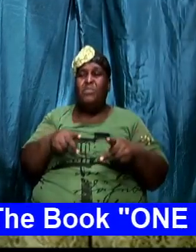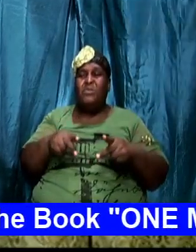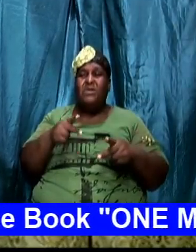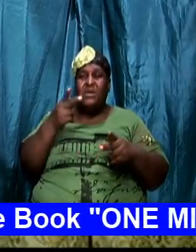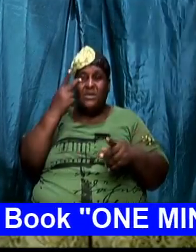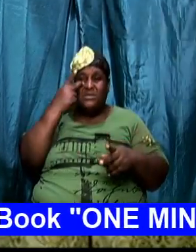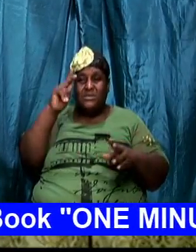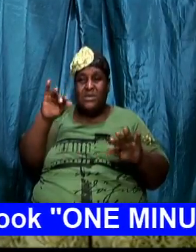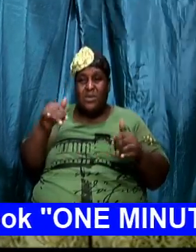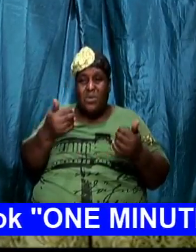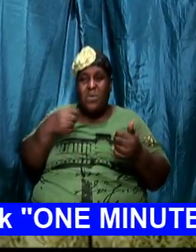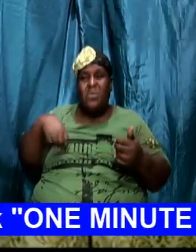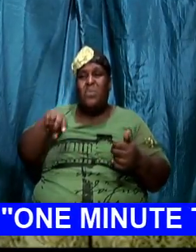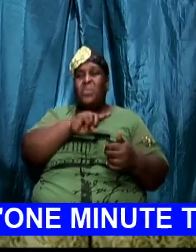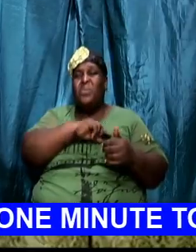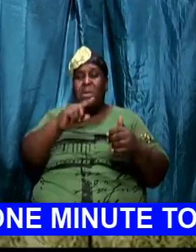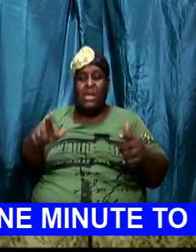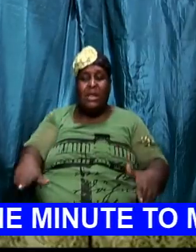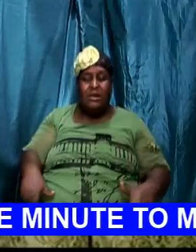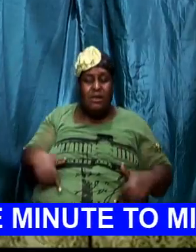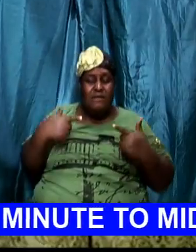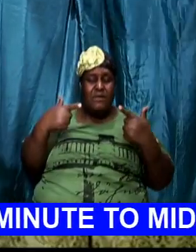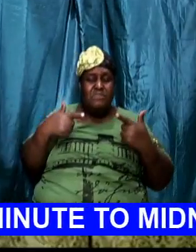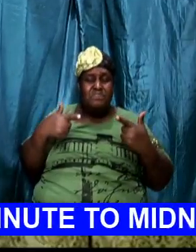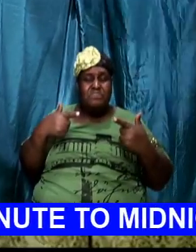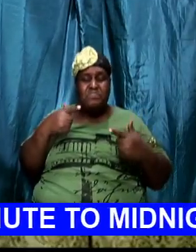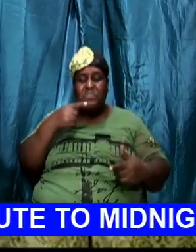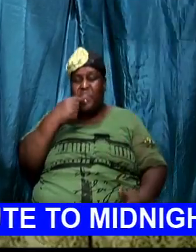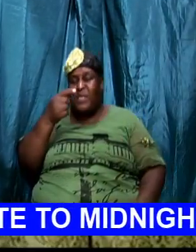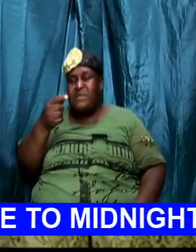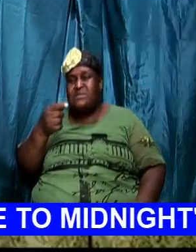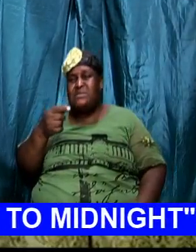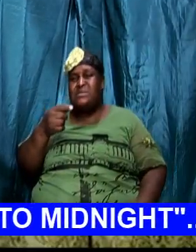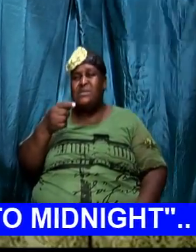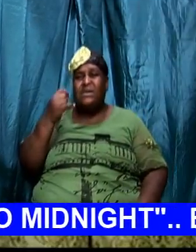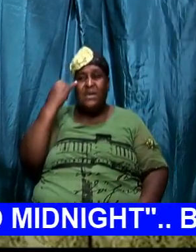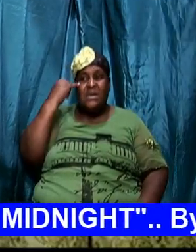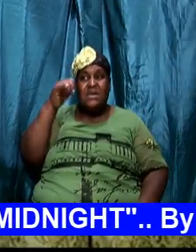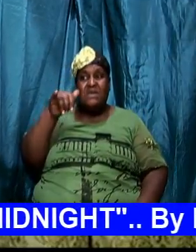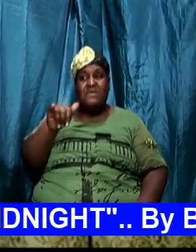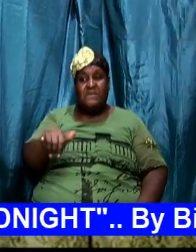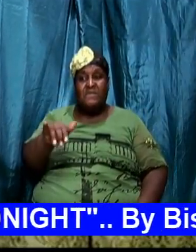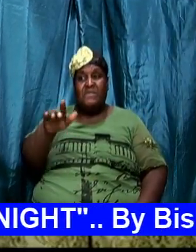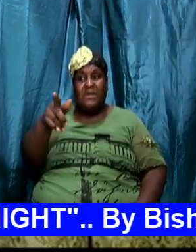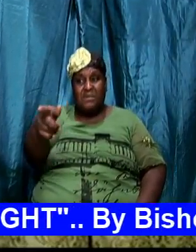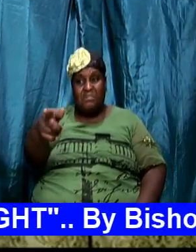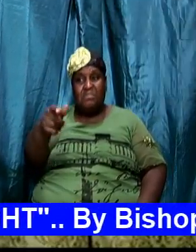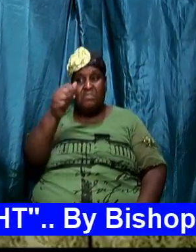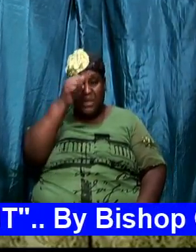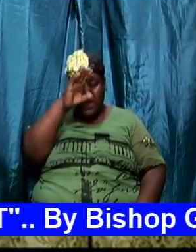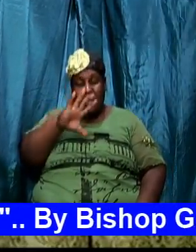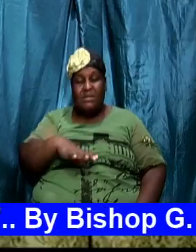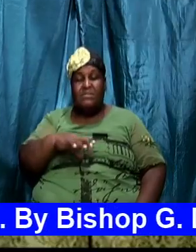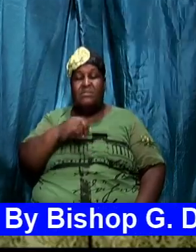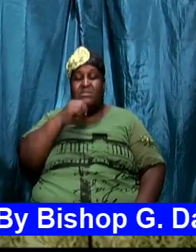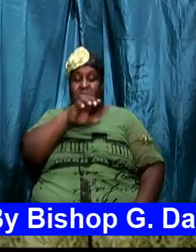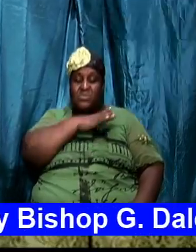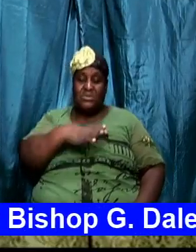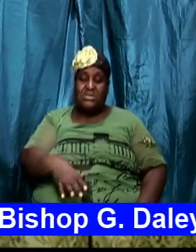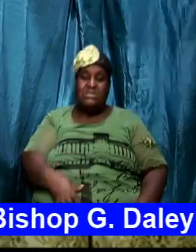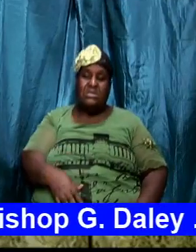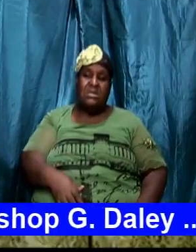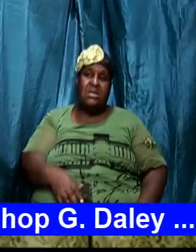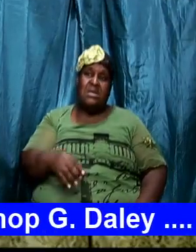their hearts, and they are saying that if that man is a Christian, I don't want to serve the God that he served. If